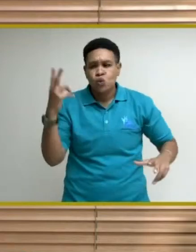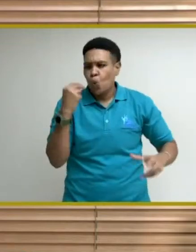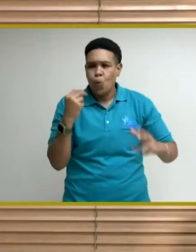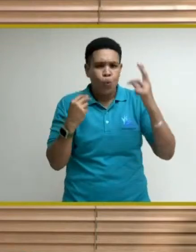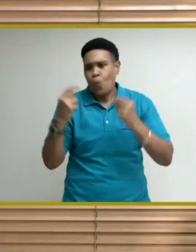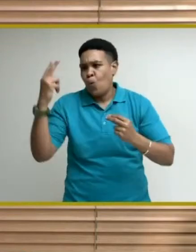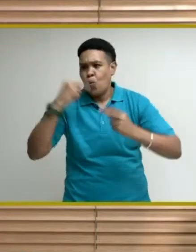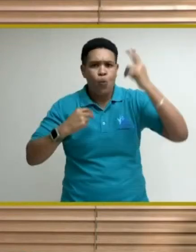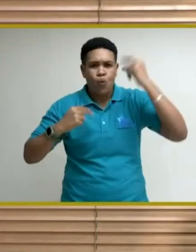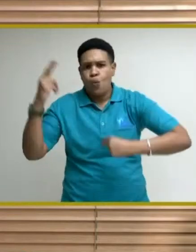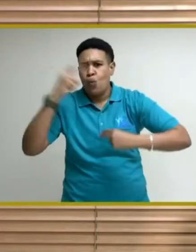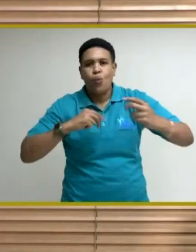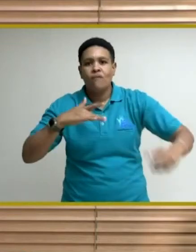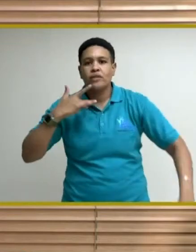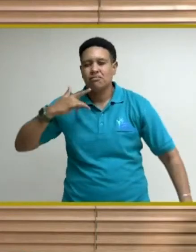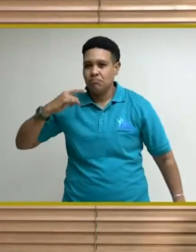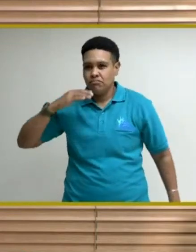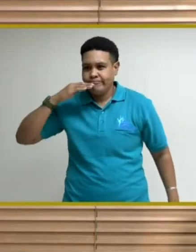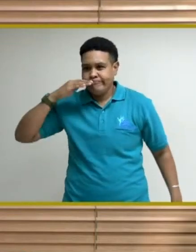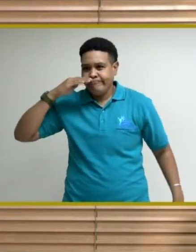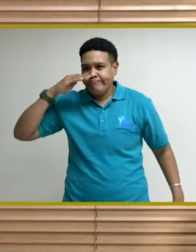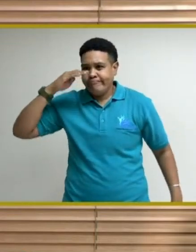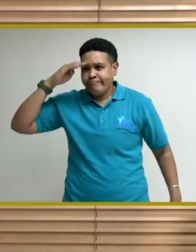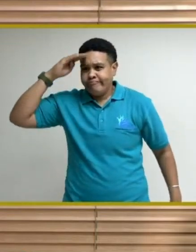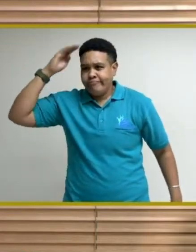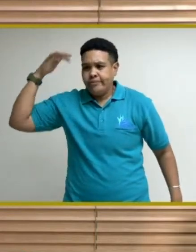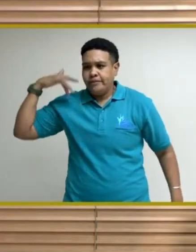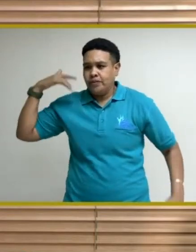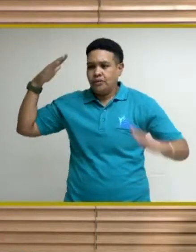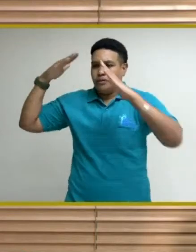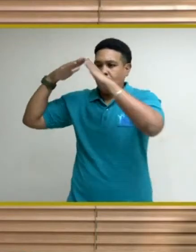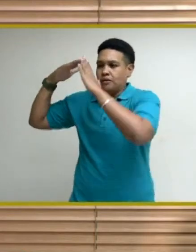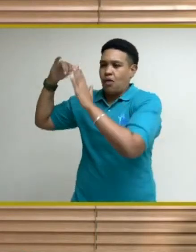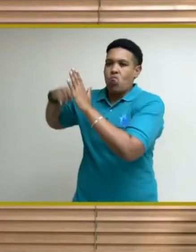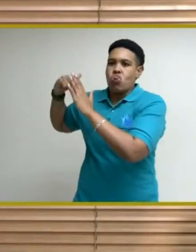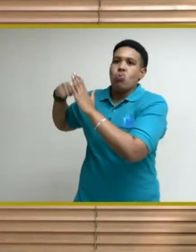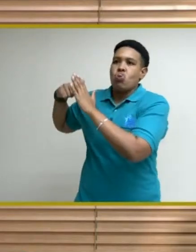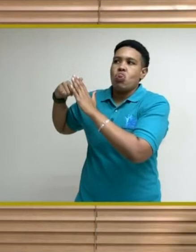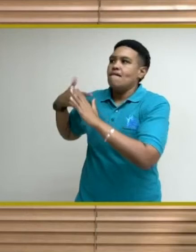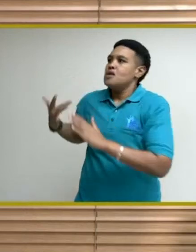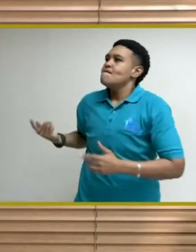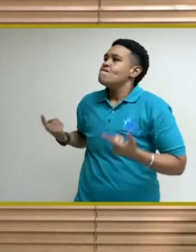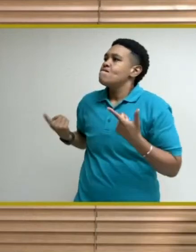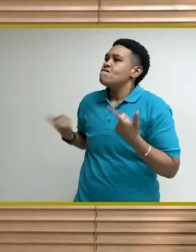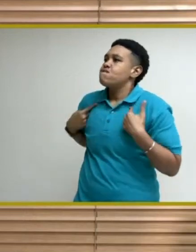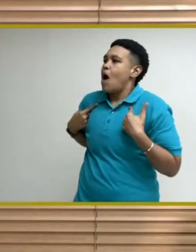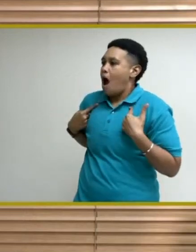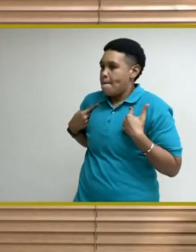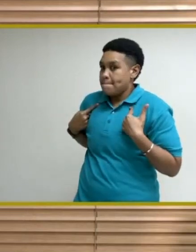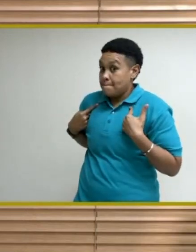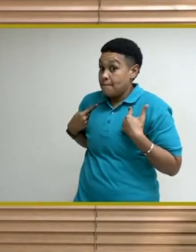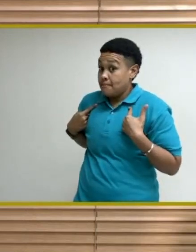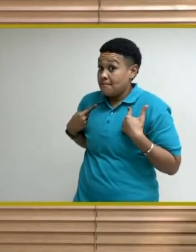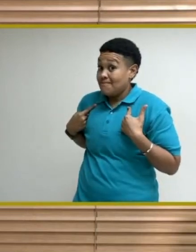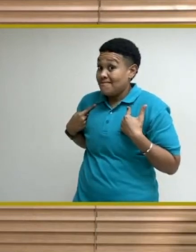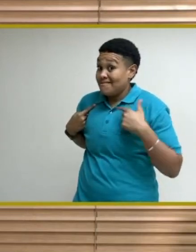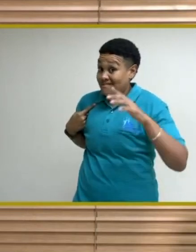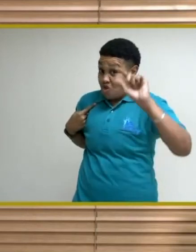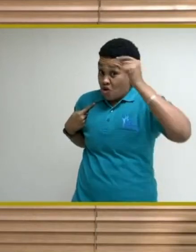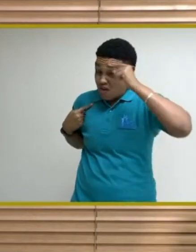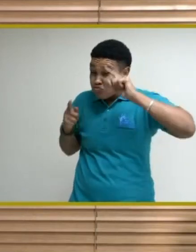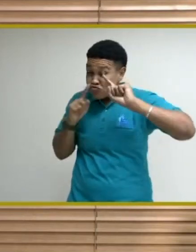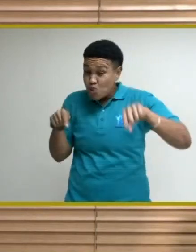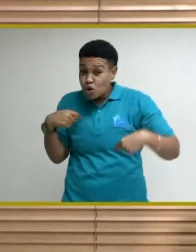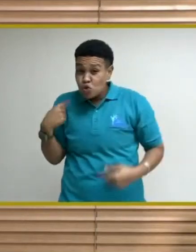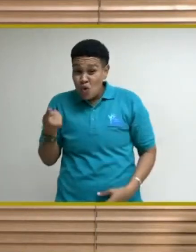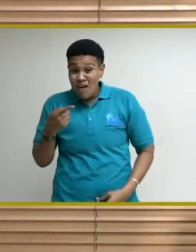we understand that, and I think the government has been very responsive. And these measures, to some extent, have